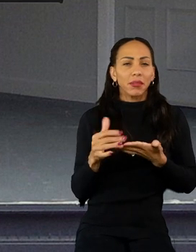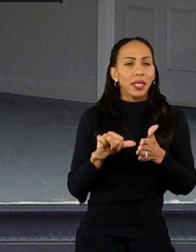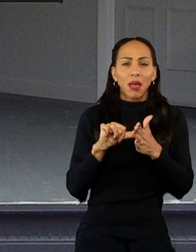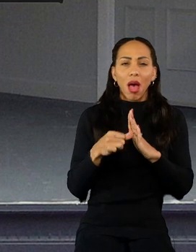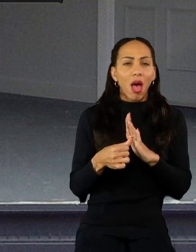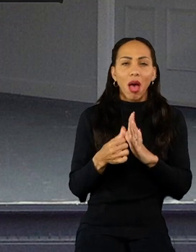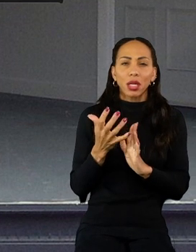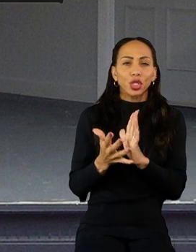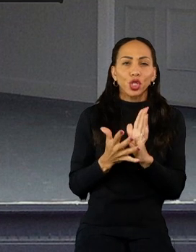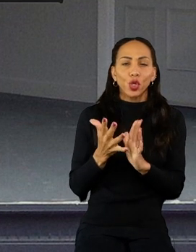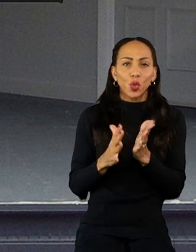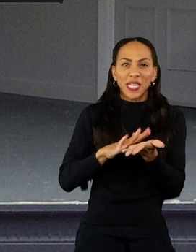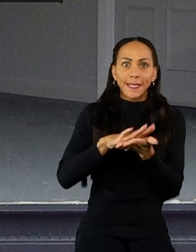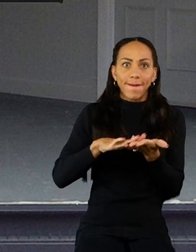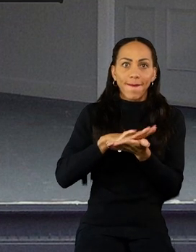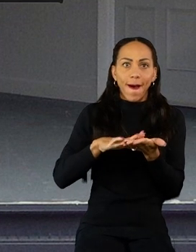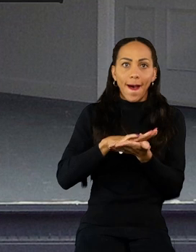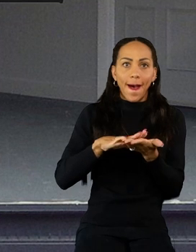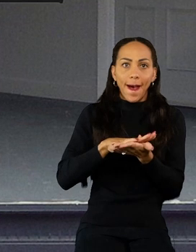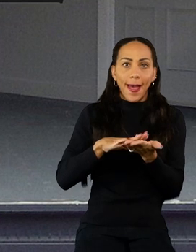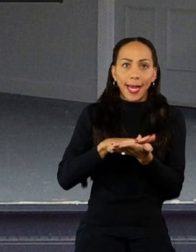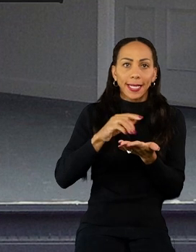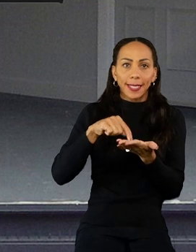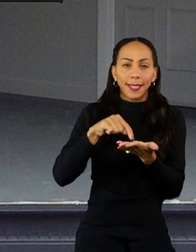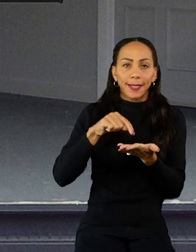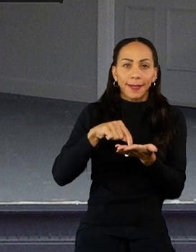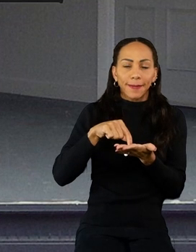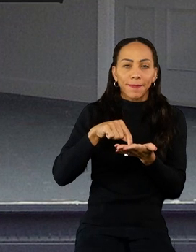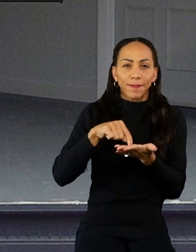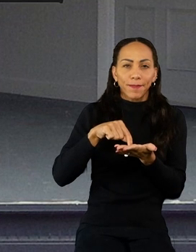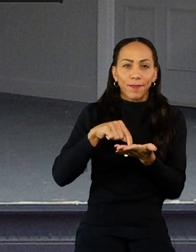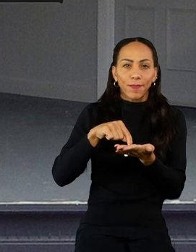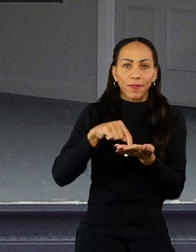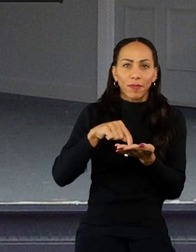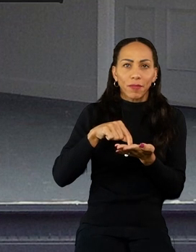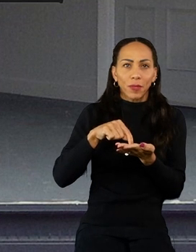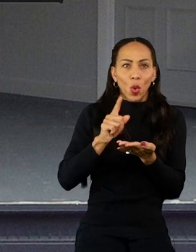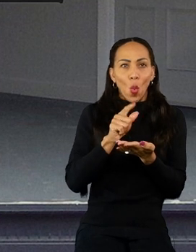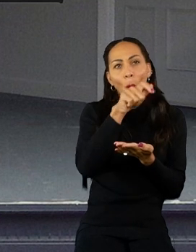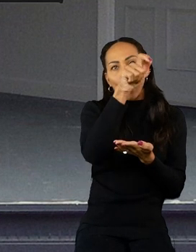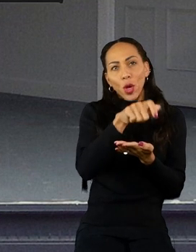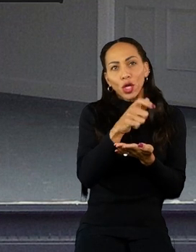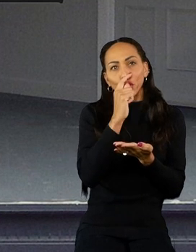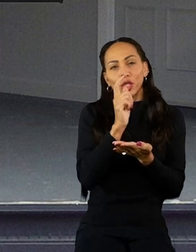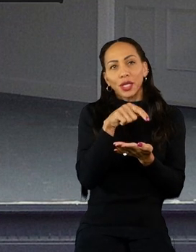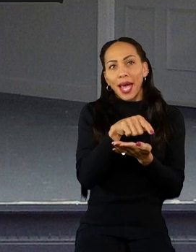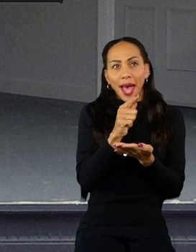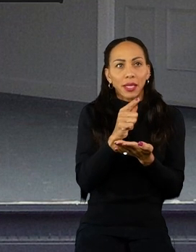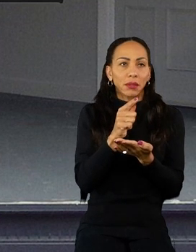their material. It's quite hard to define that kind